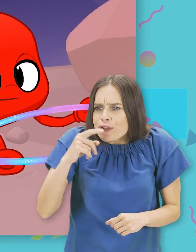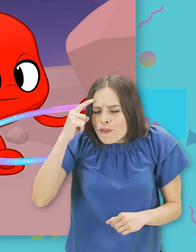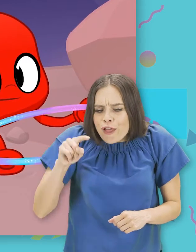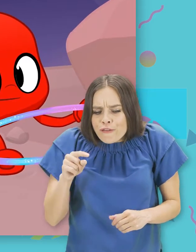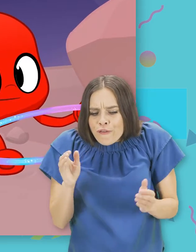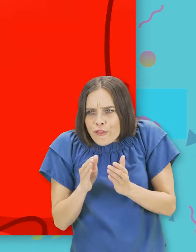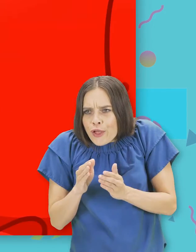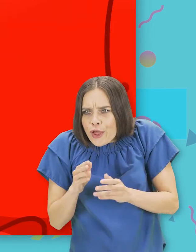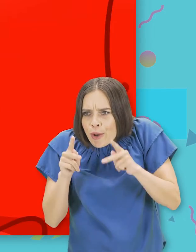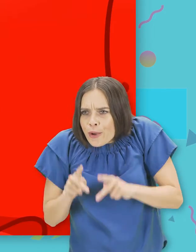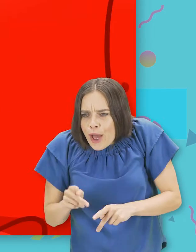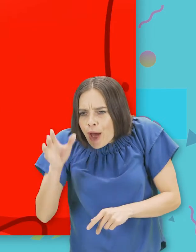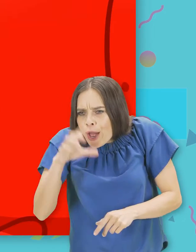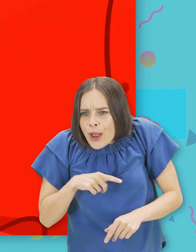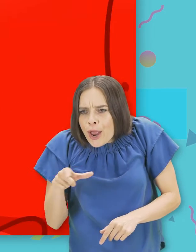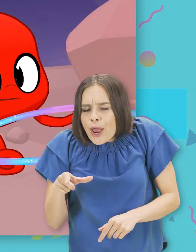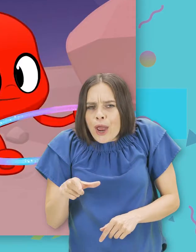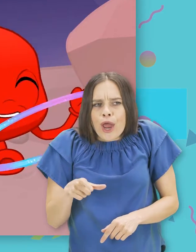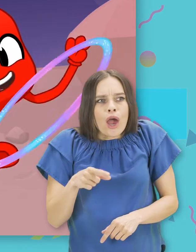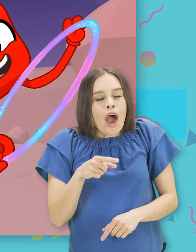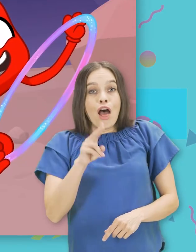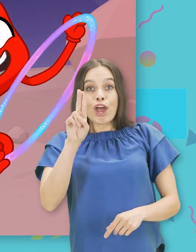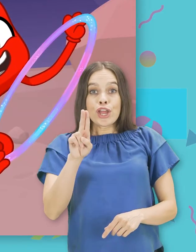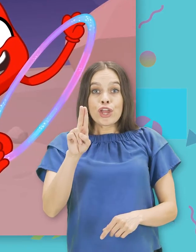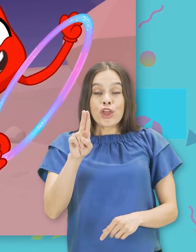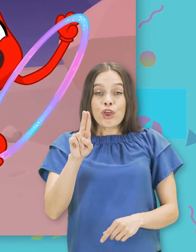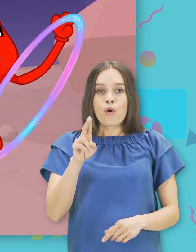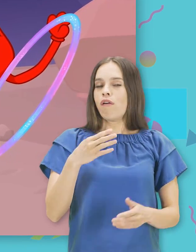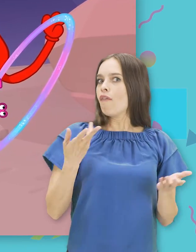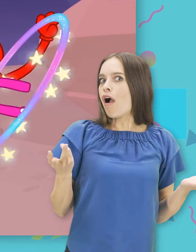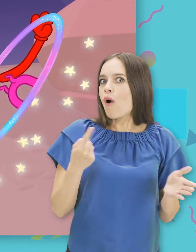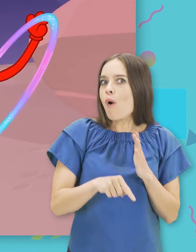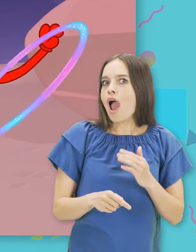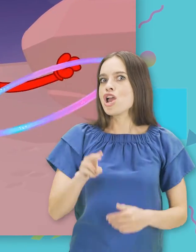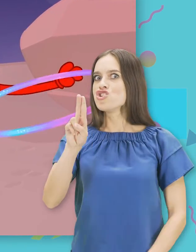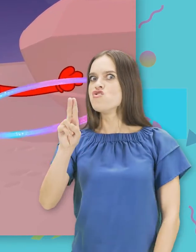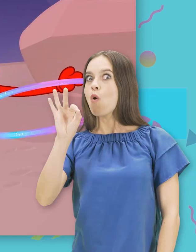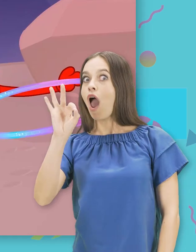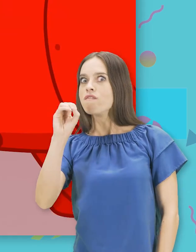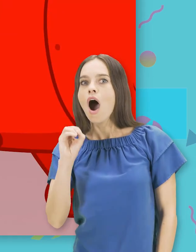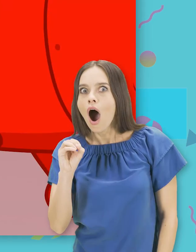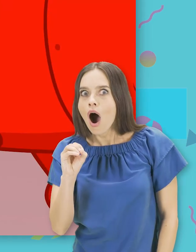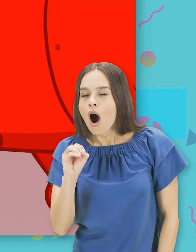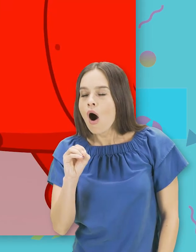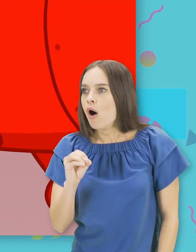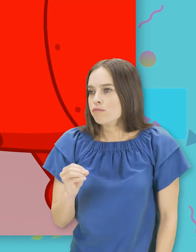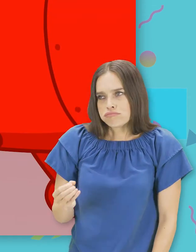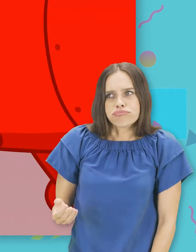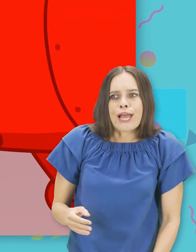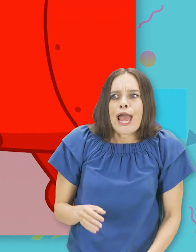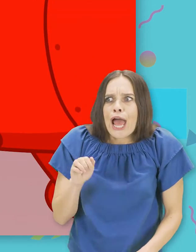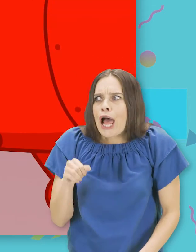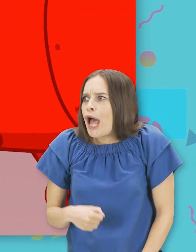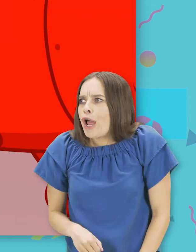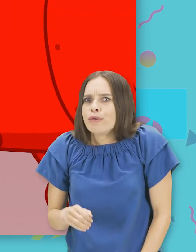Are you looking for this little guy? The U for UFO. I was on my way